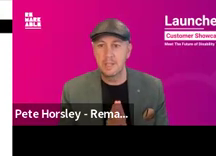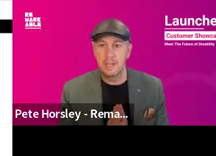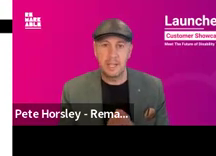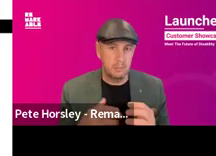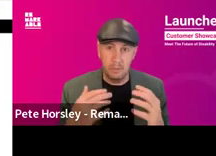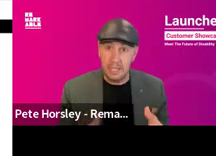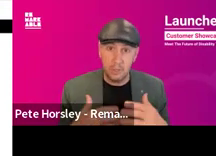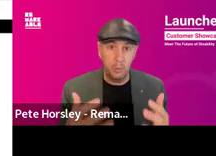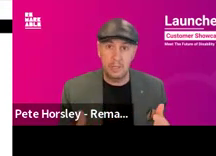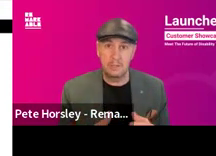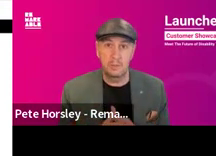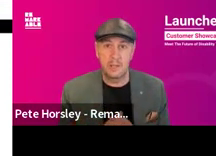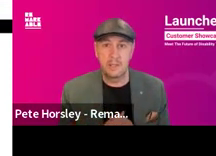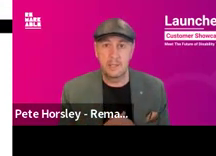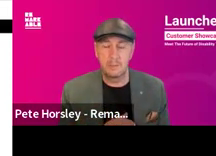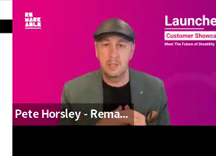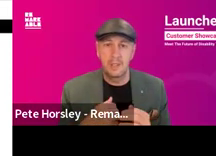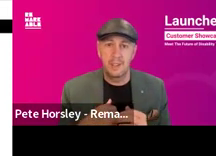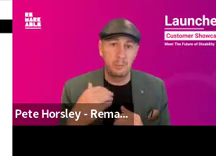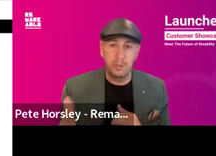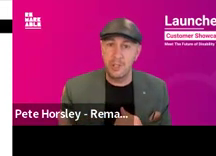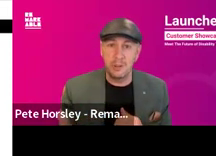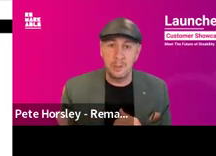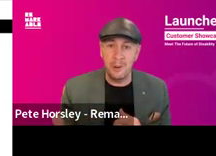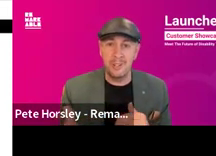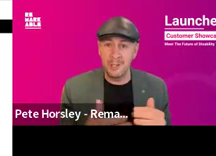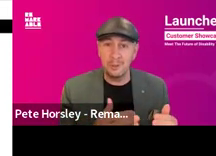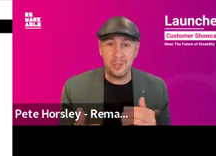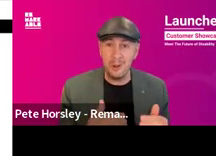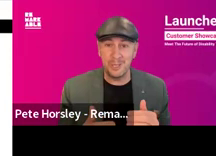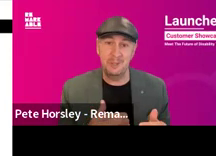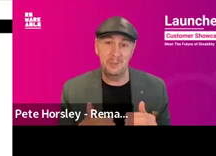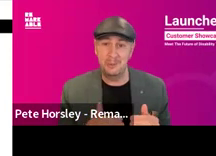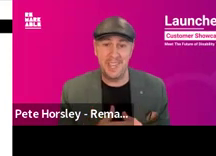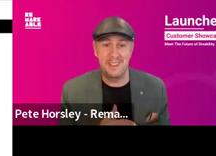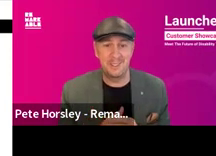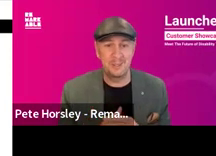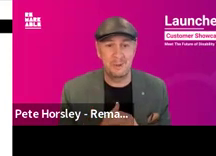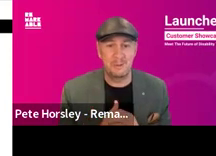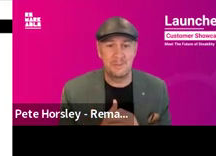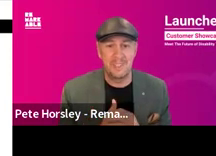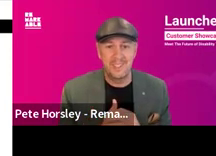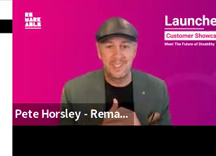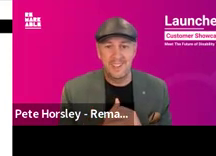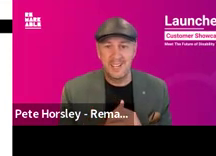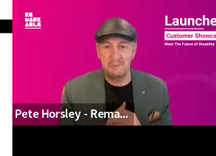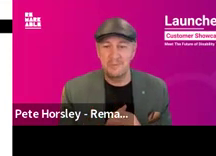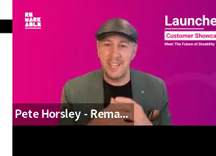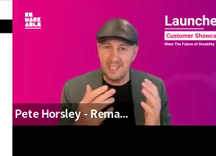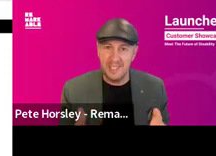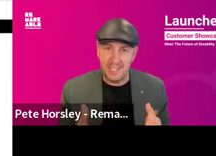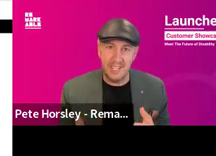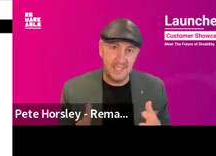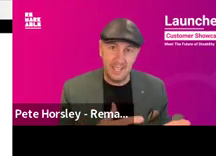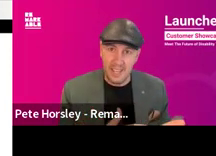experience each week to our teams, both cheering them on and also holding them to account as well.